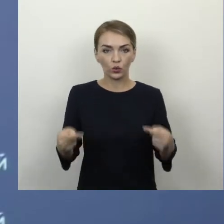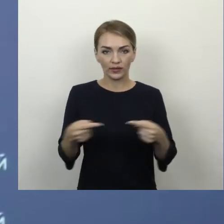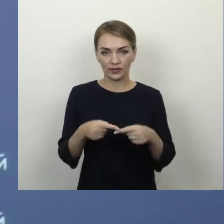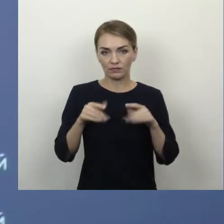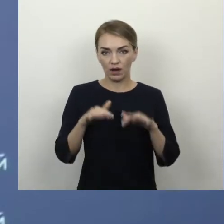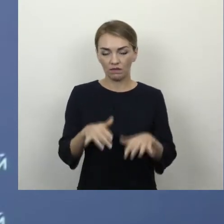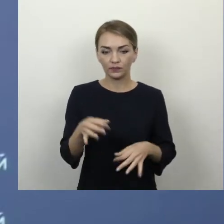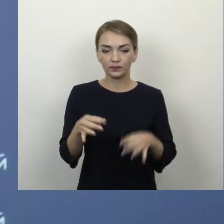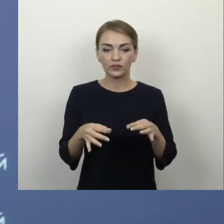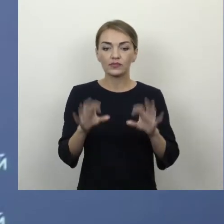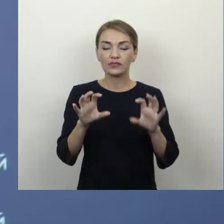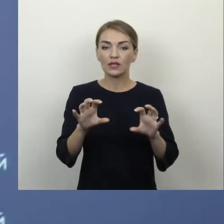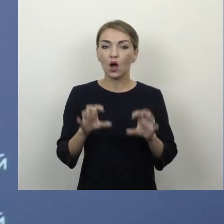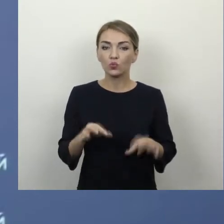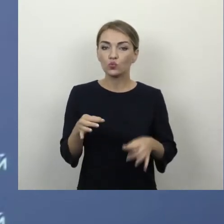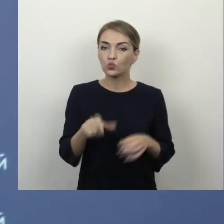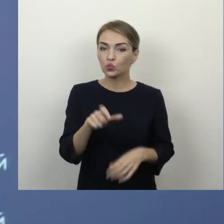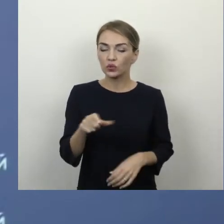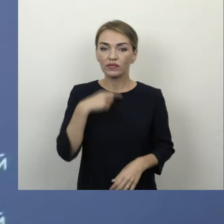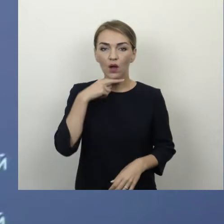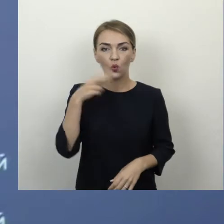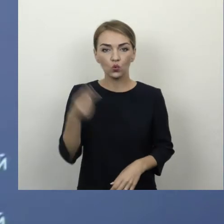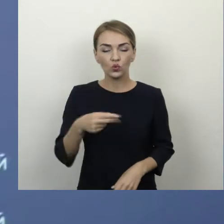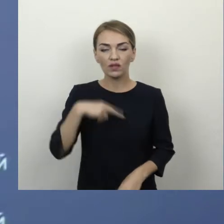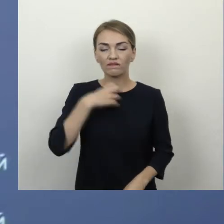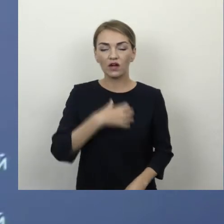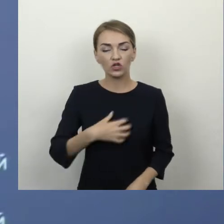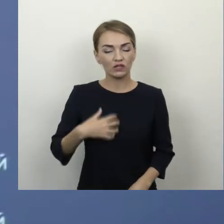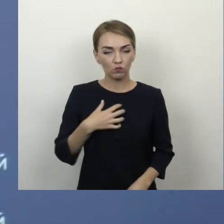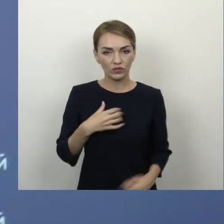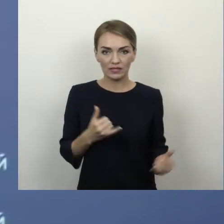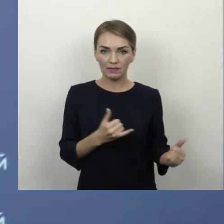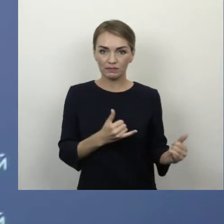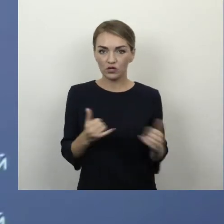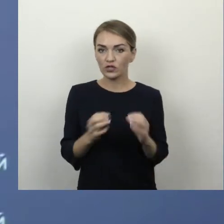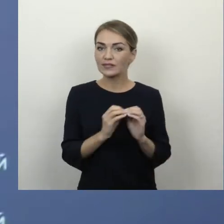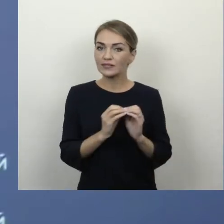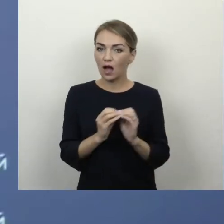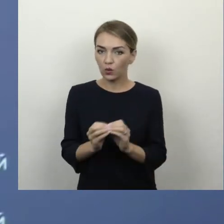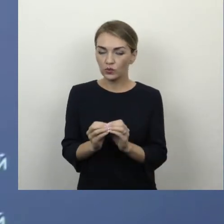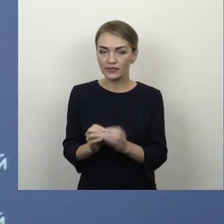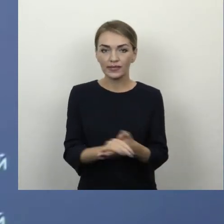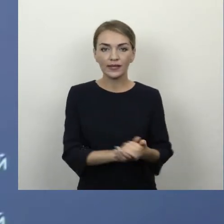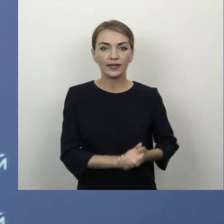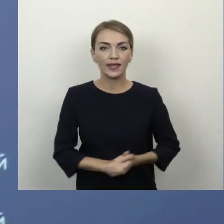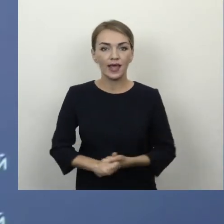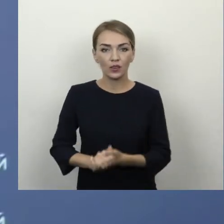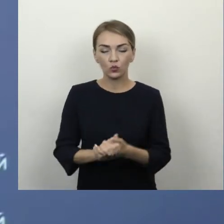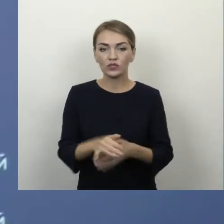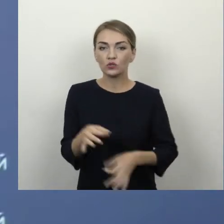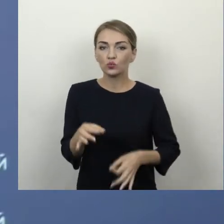the legislation. In specific cases, the law on the judicial system